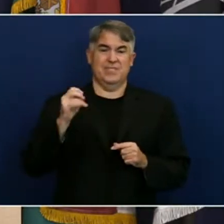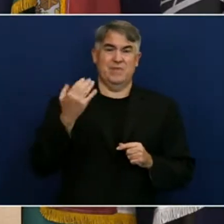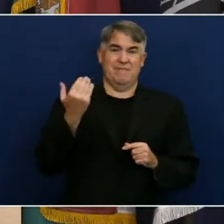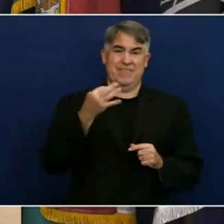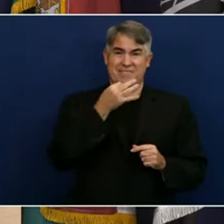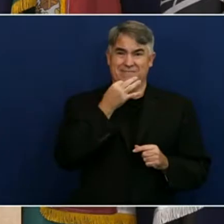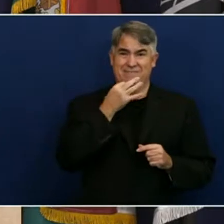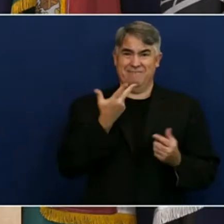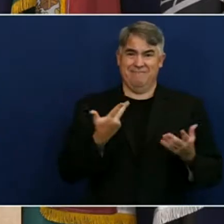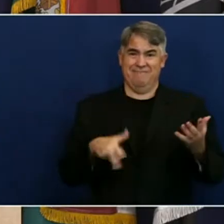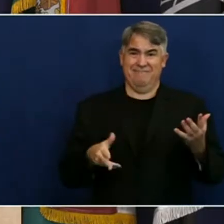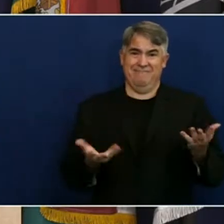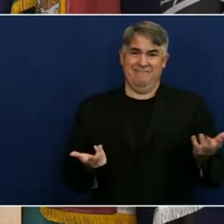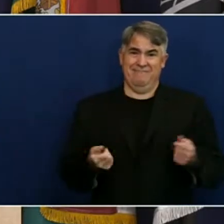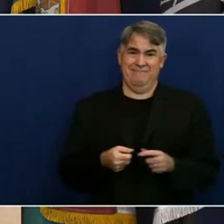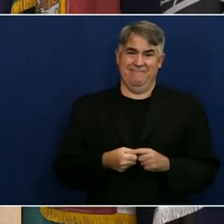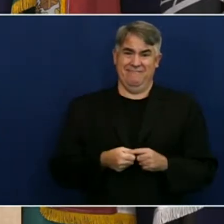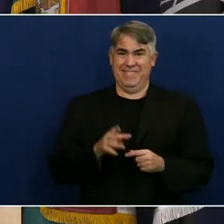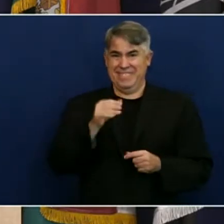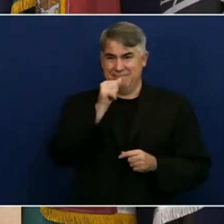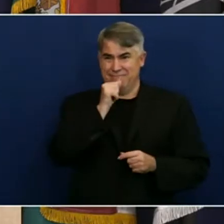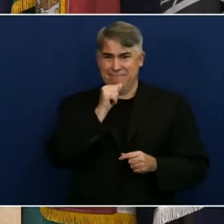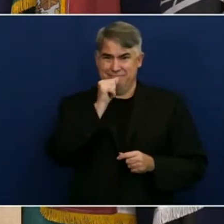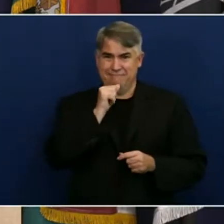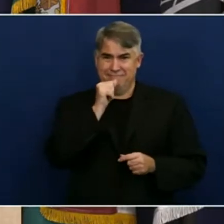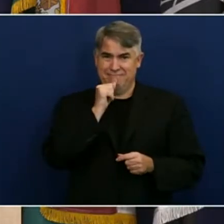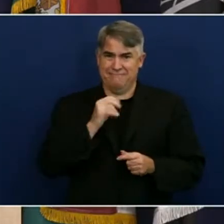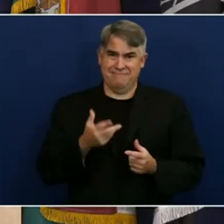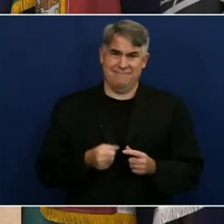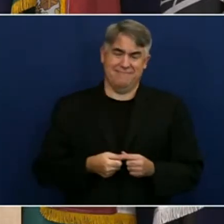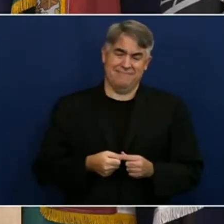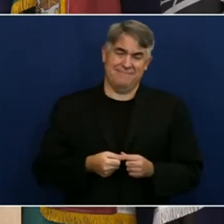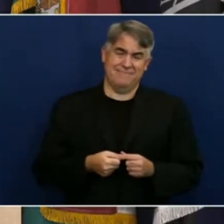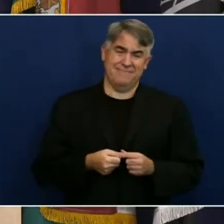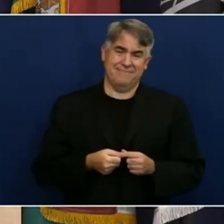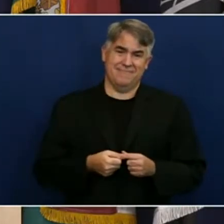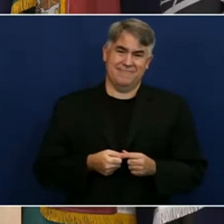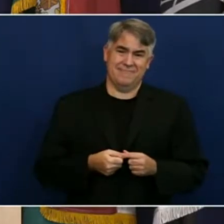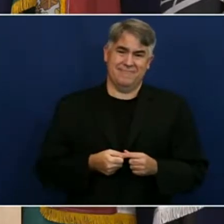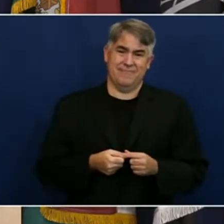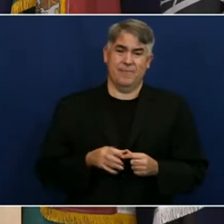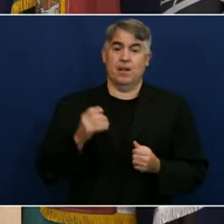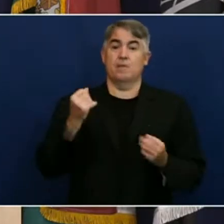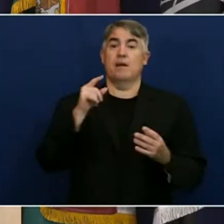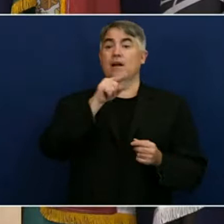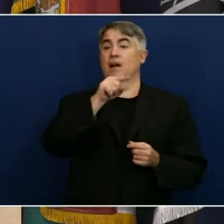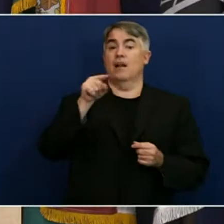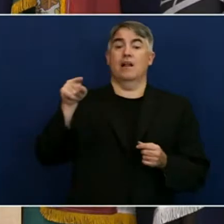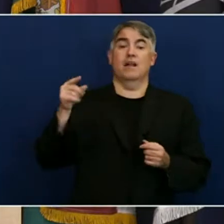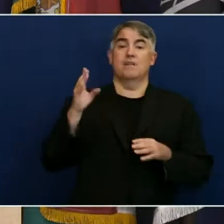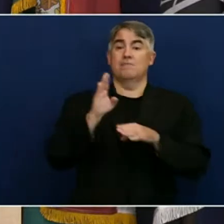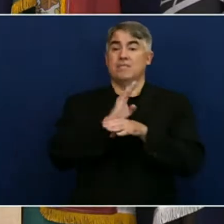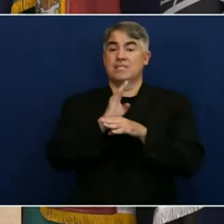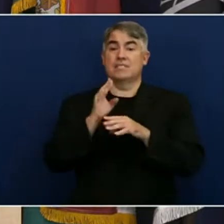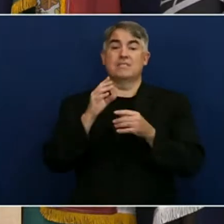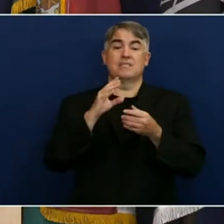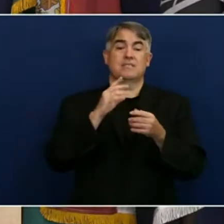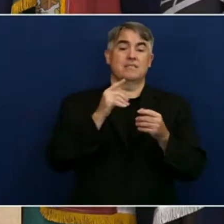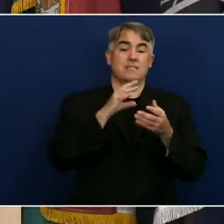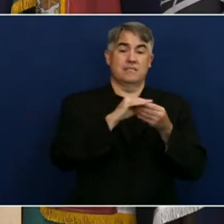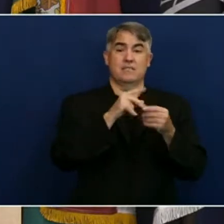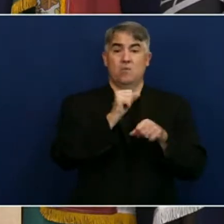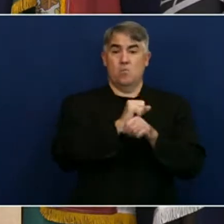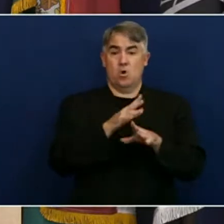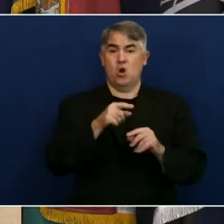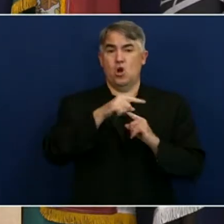and it is a very modest thing. I heard from a lot of businesses who said their workers were not comfortable at this